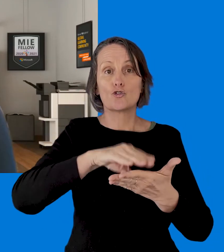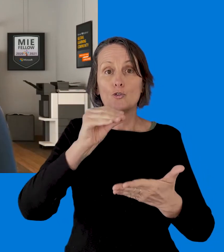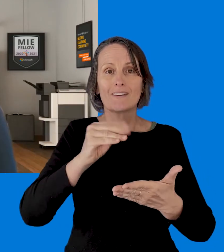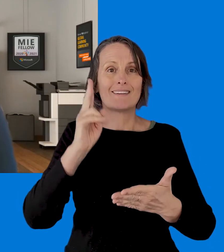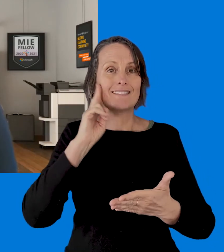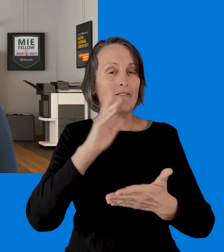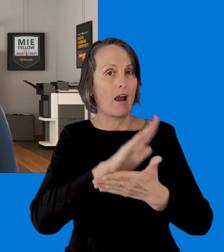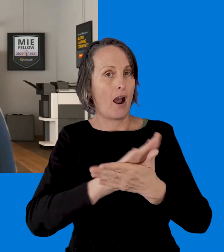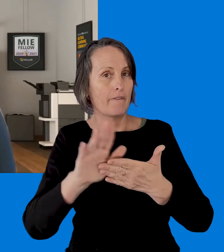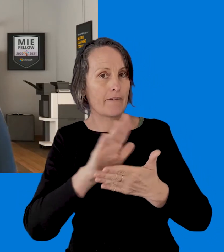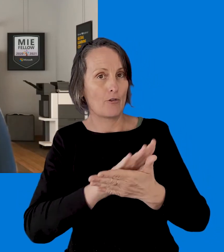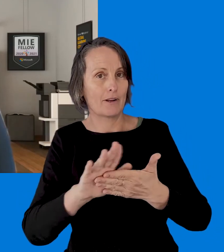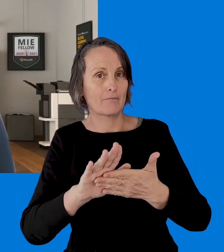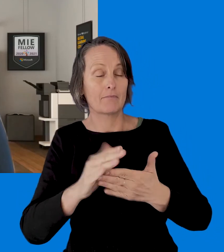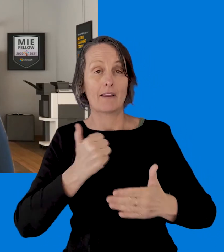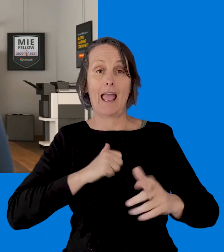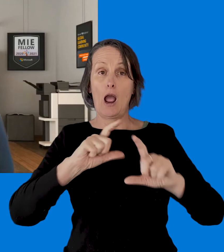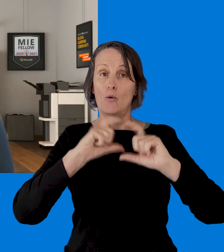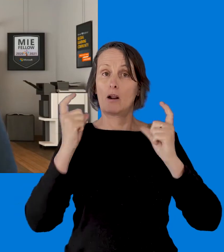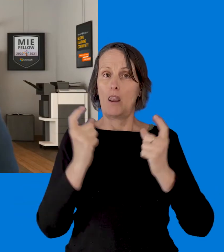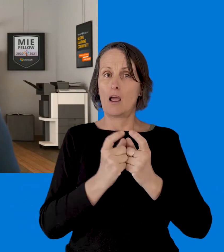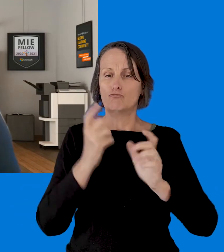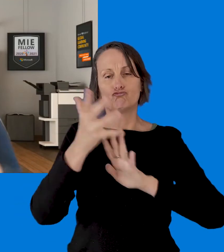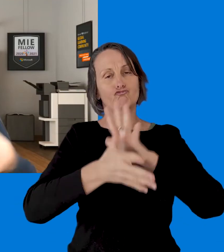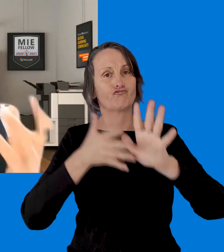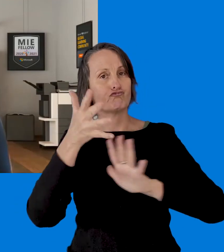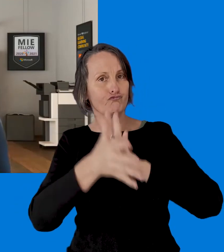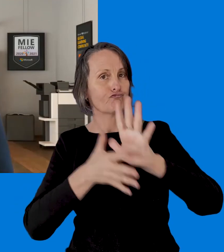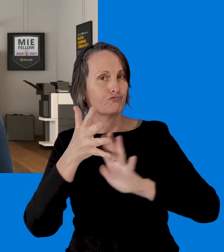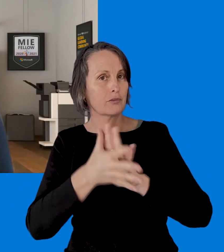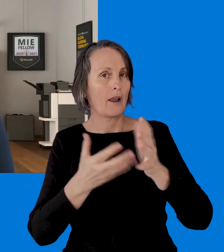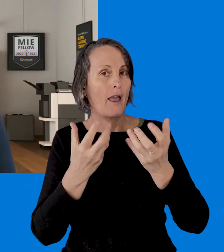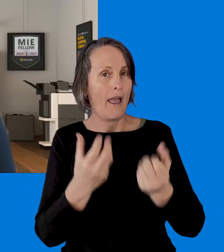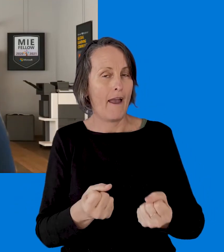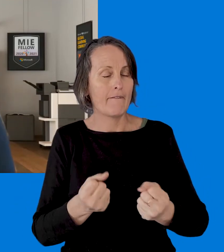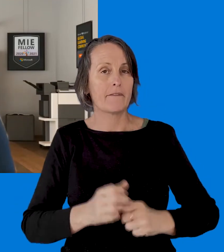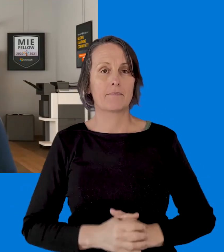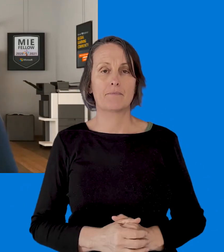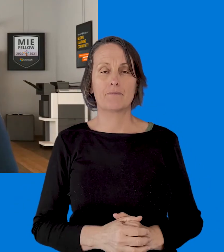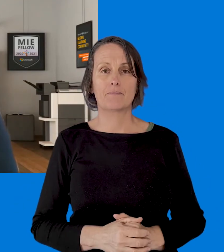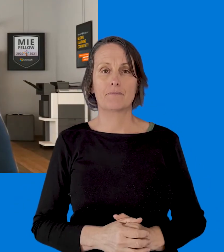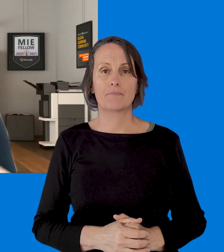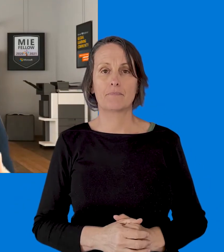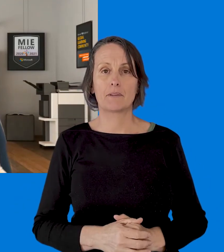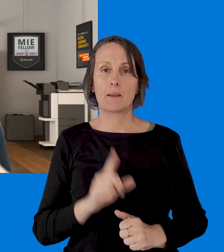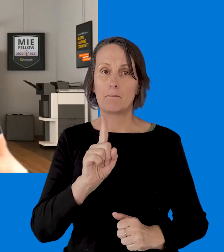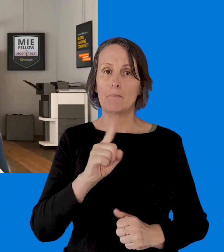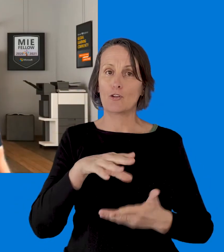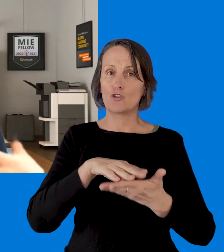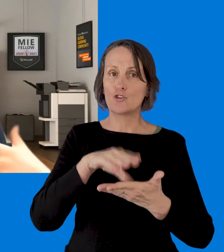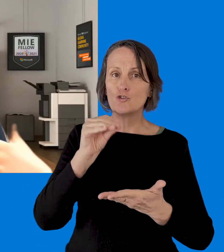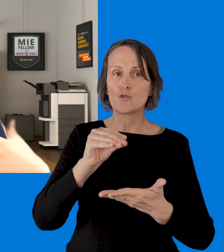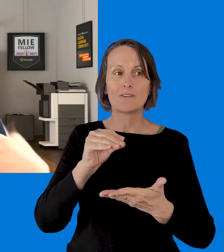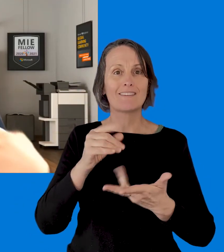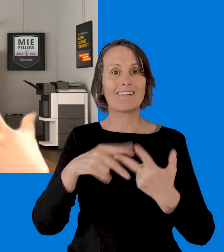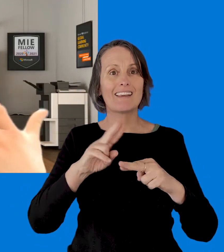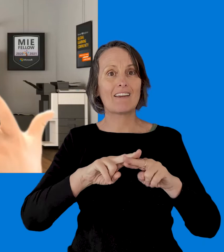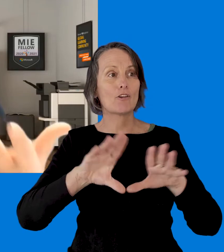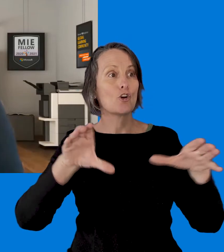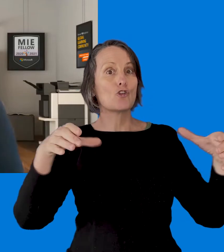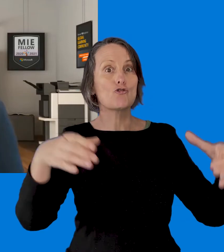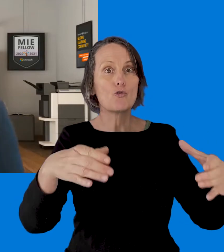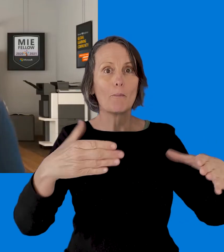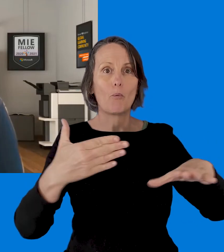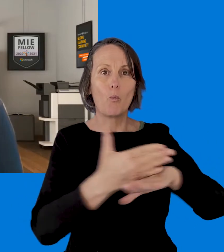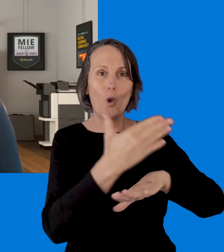students, but I'm finding that I'd like the students to be part of group work with other students without having to have